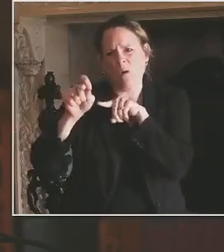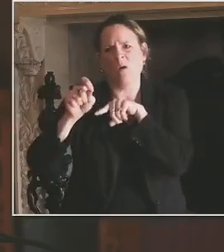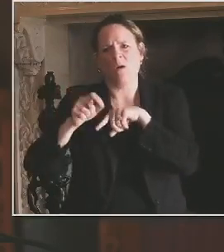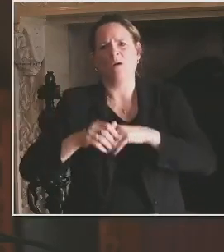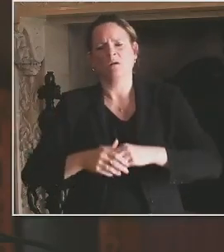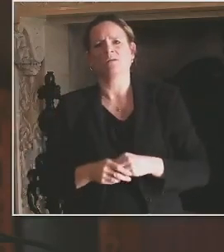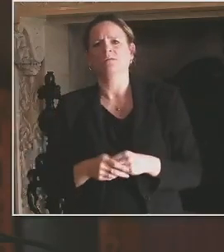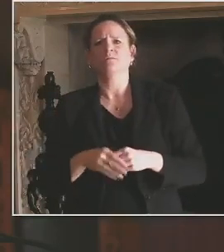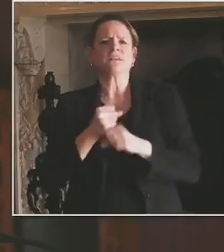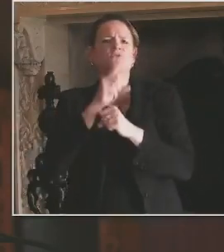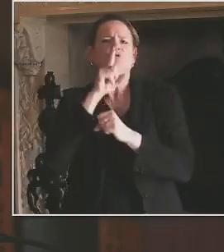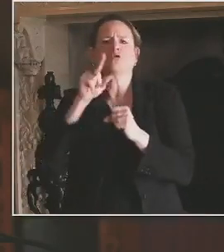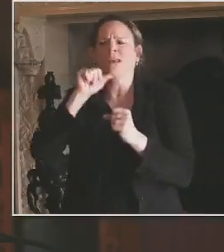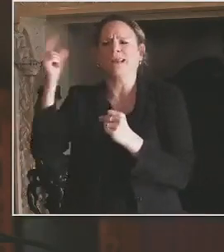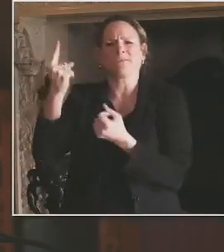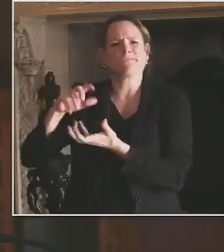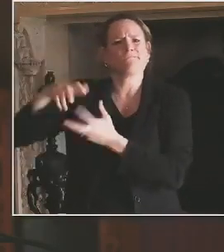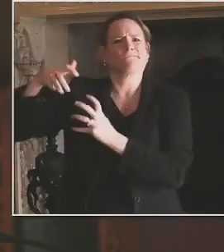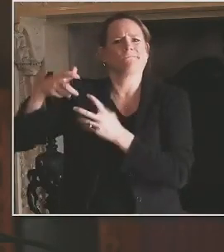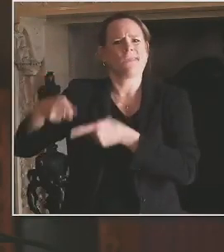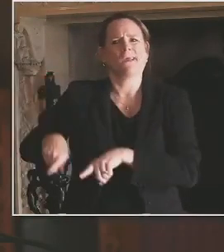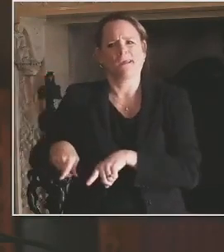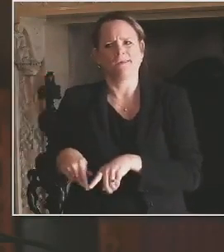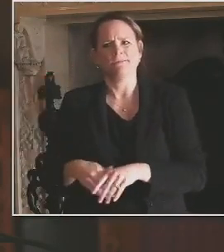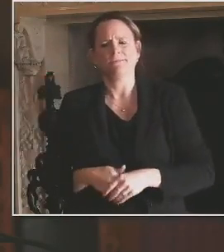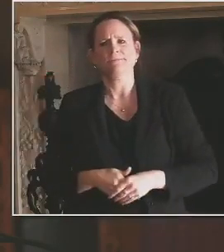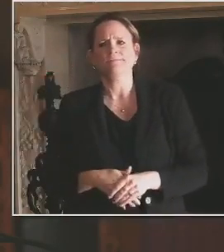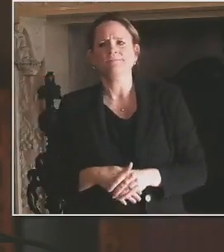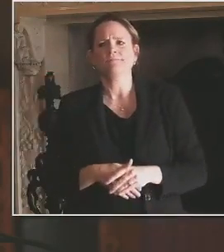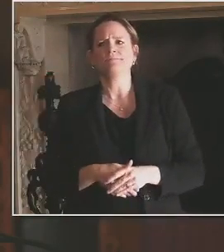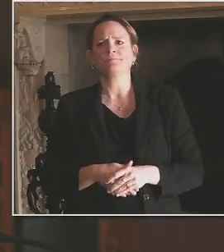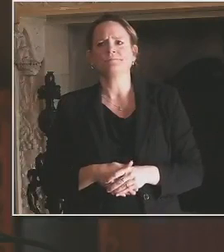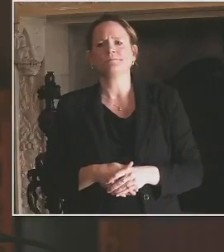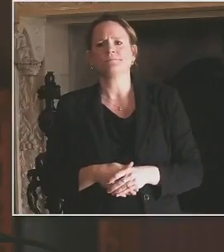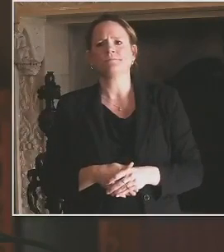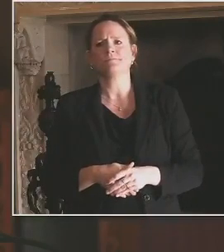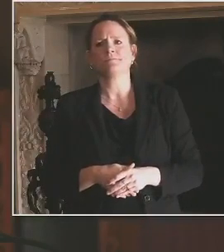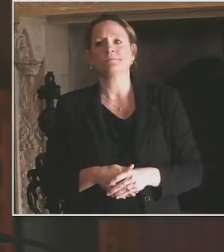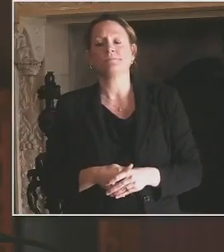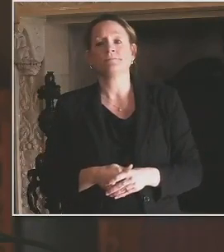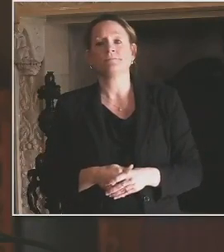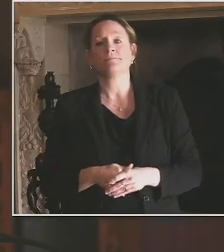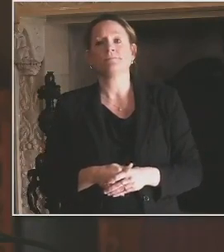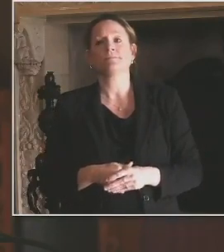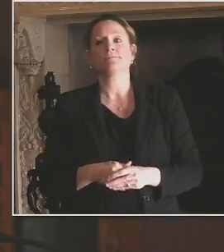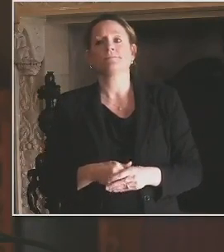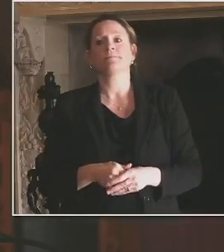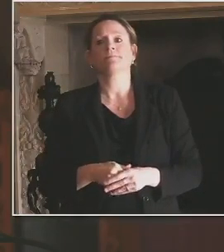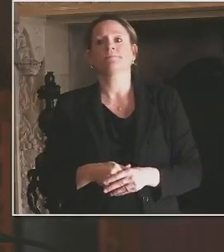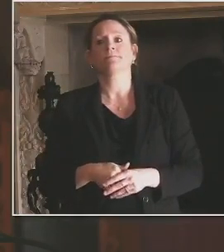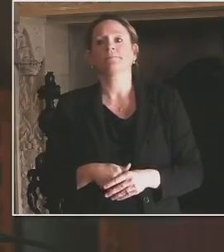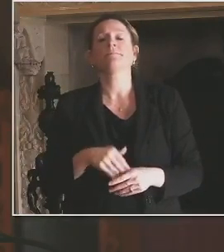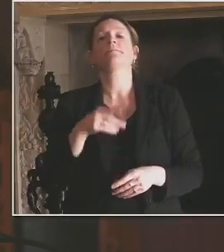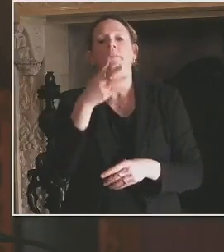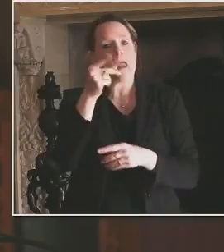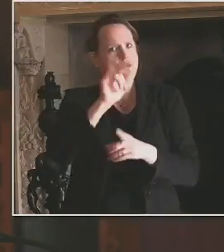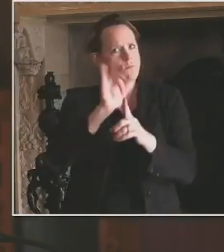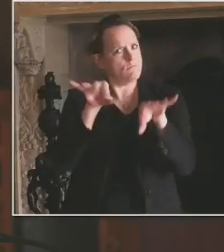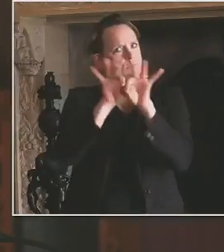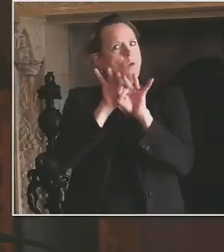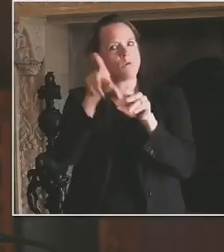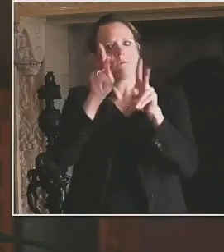also would encourage folks on the front end, ask if your test is being shipped out of state, then you can make an informed decision about